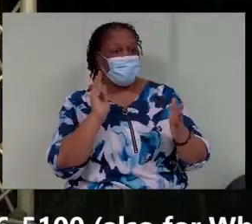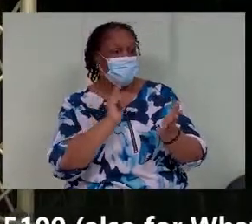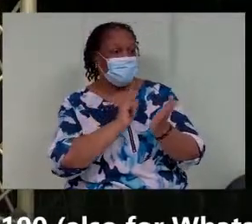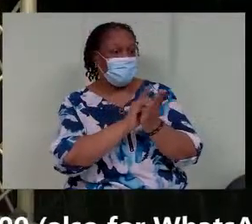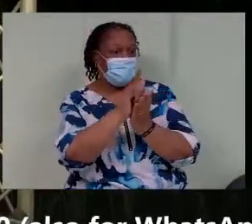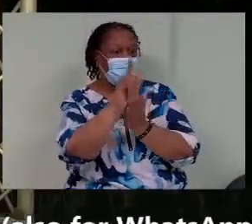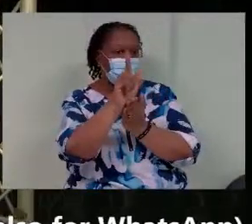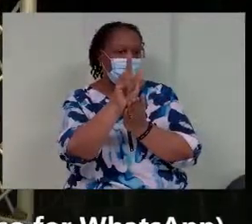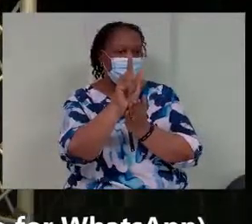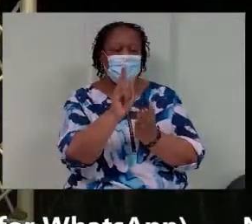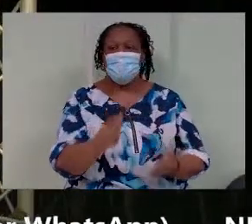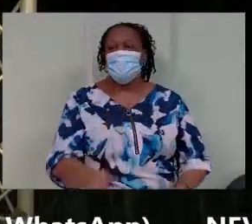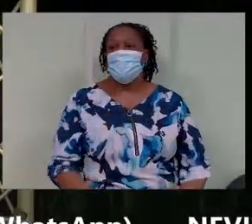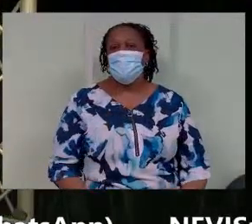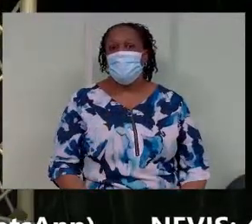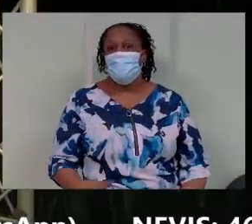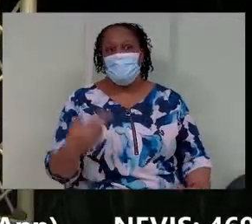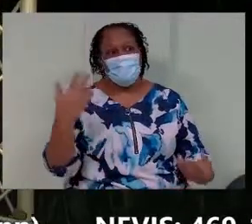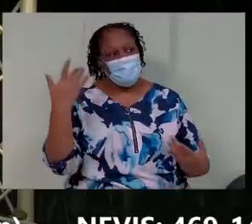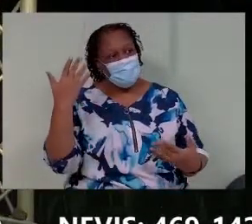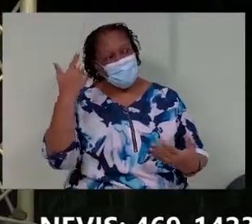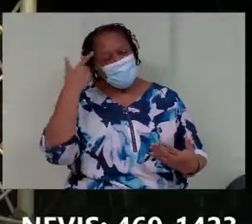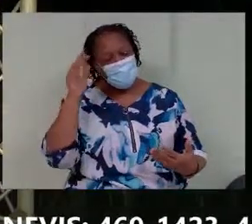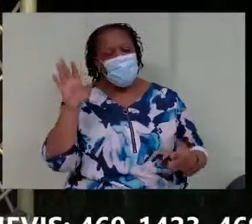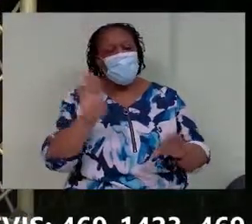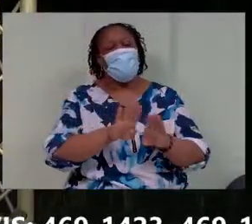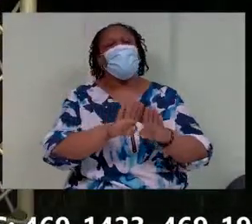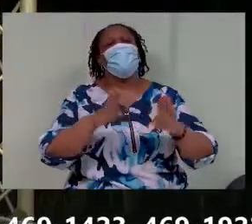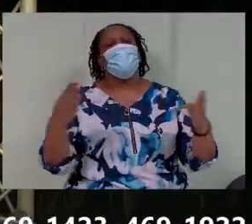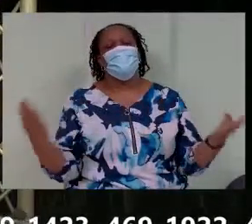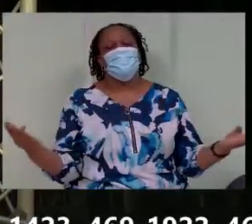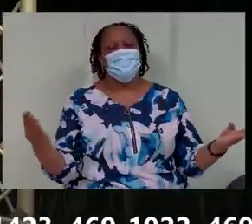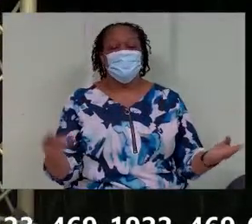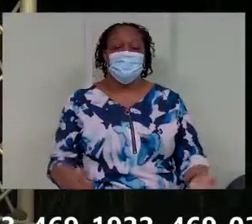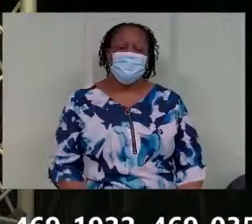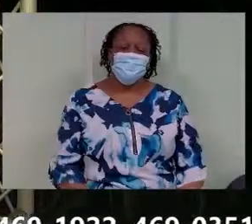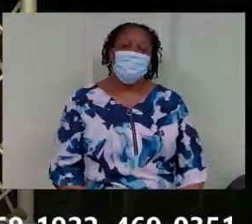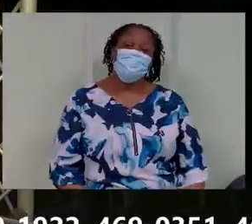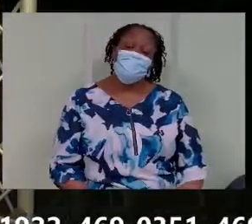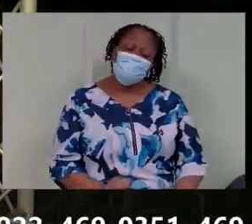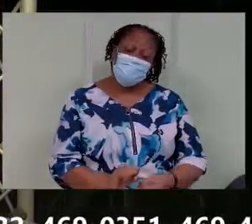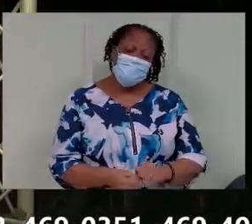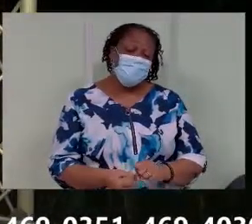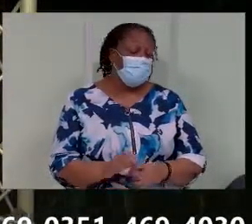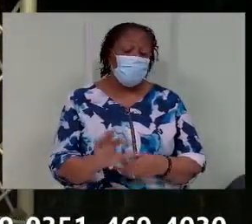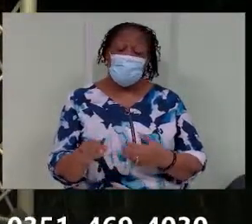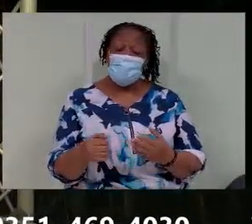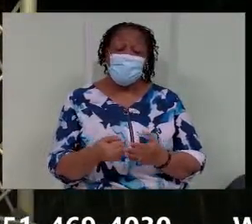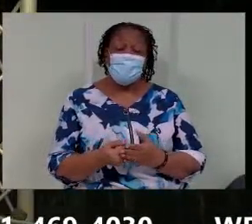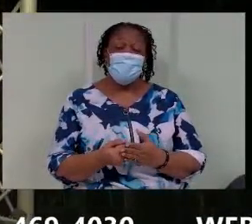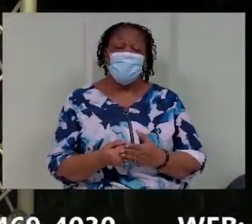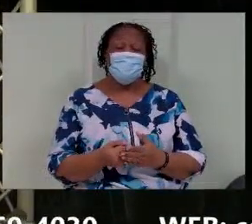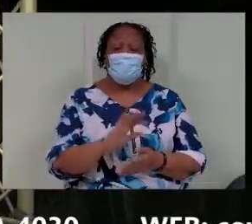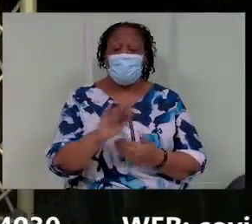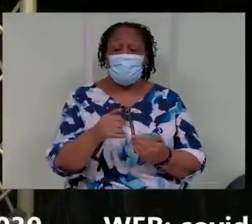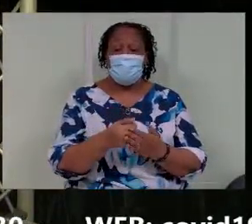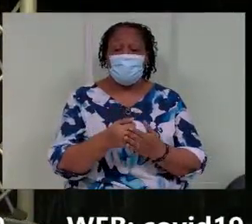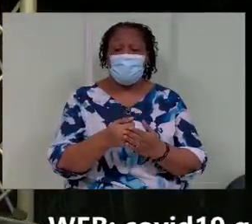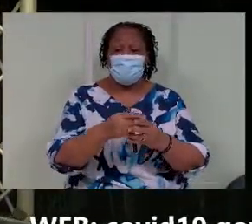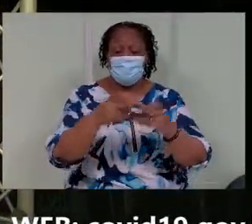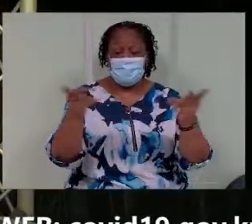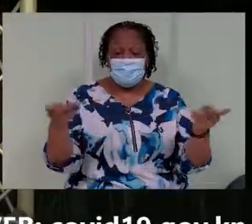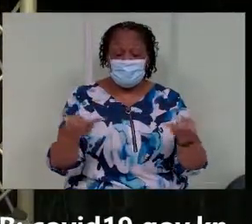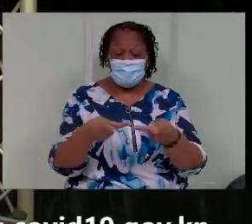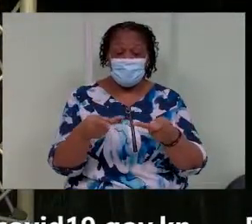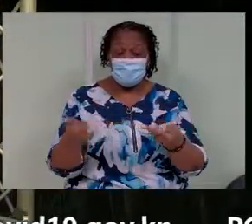Airport in preparation for reopening of our borders. And so the arrivals hall will